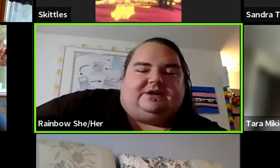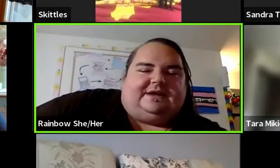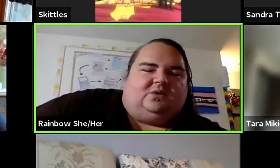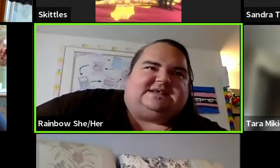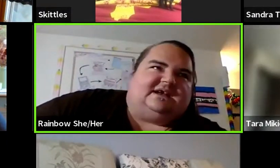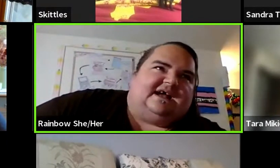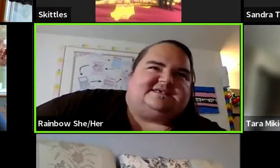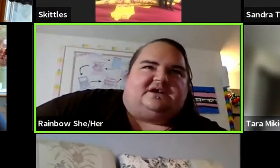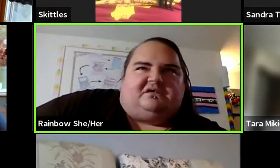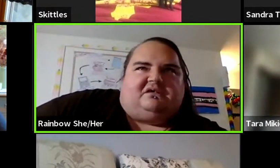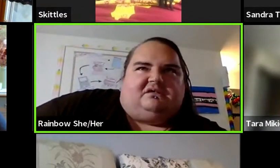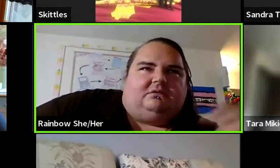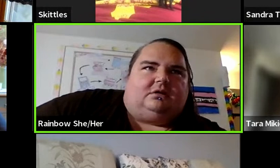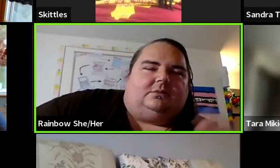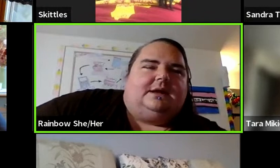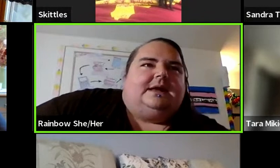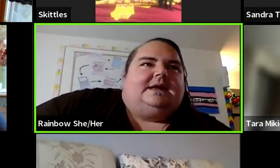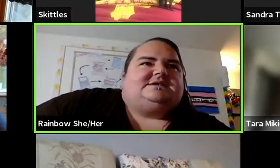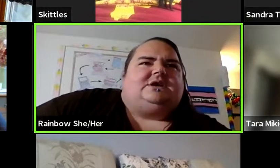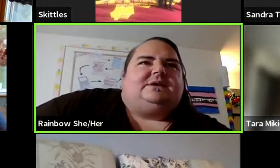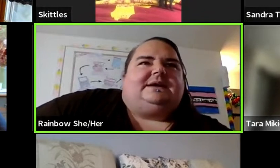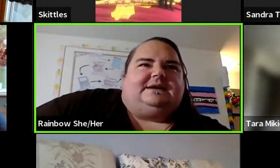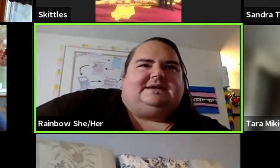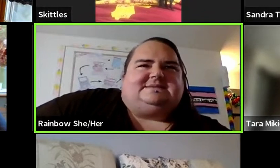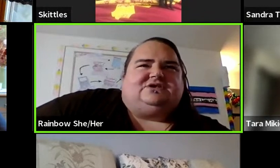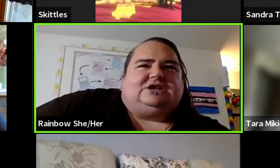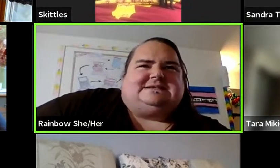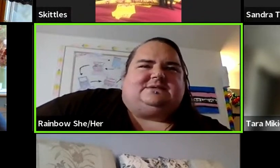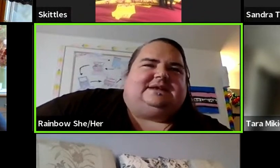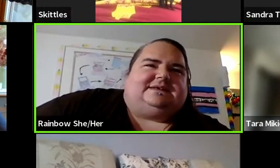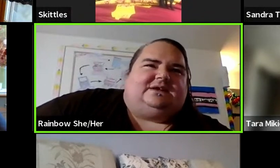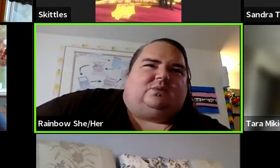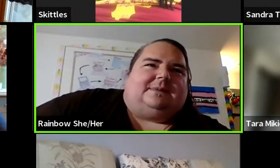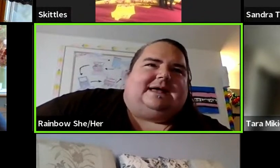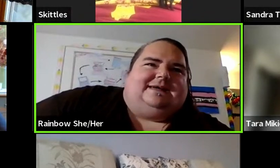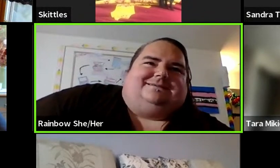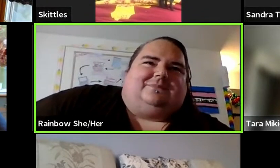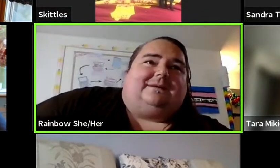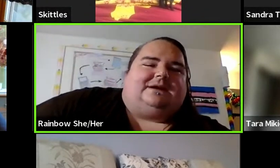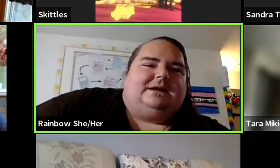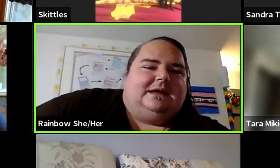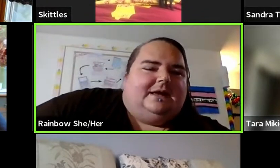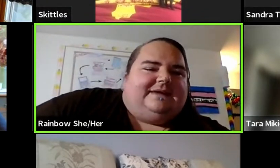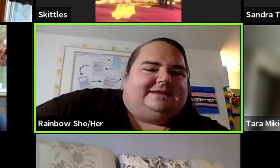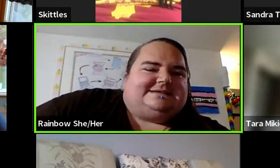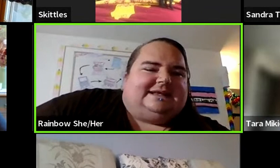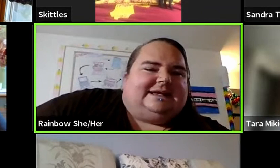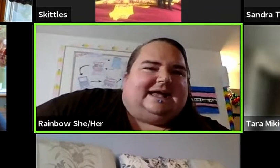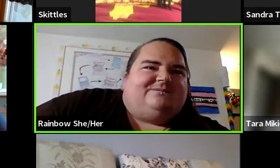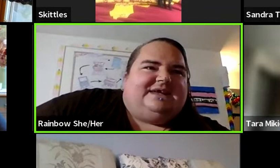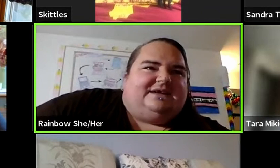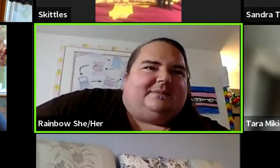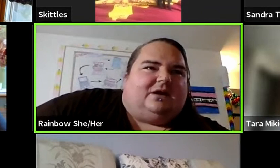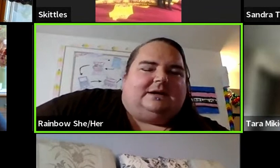at you weird, like, oh, is that a guy, is that a girl, So like, and especially nurses, the way that they walk by and whatever, they had to stick